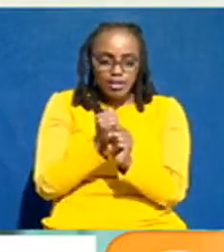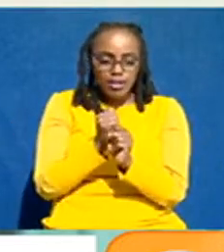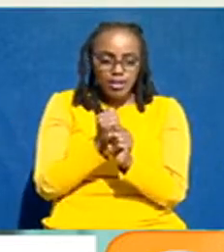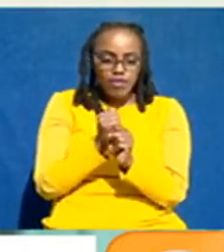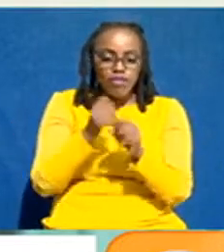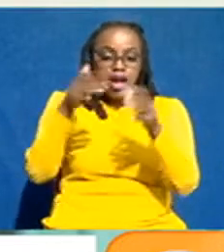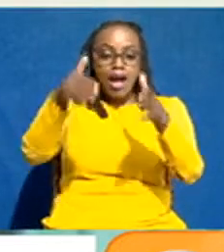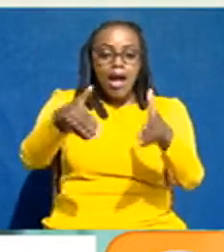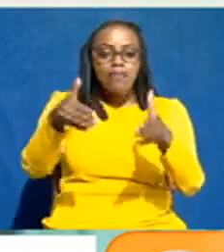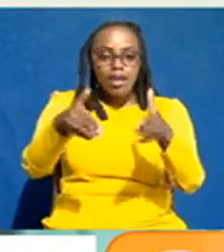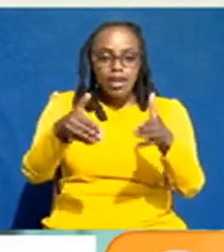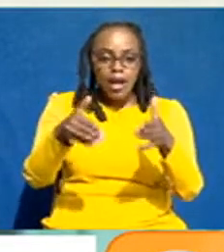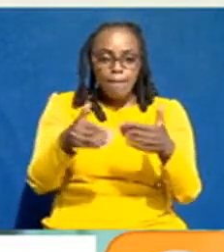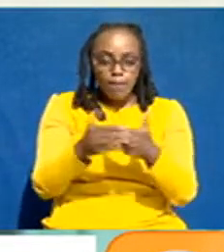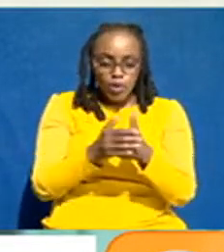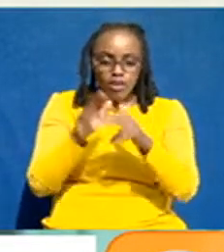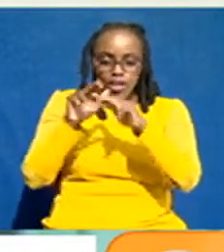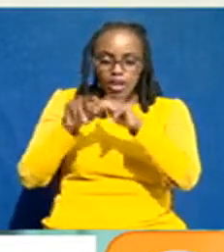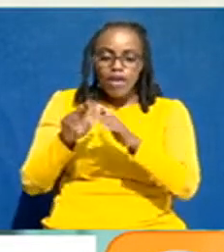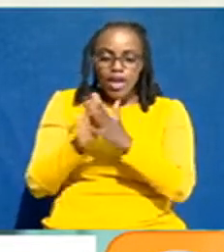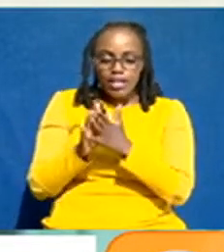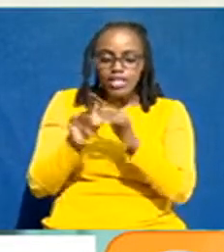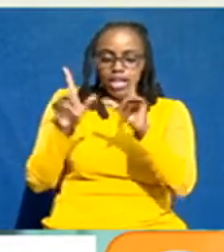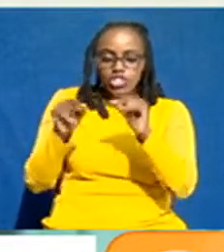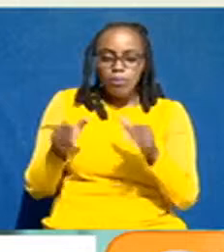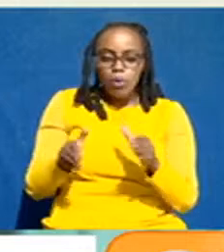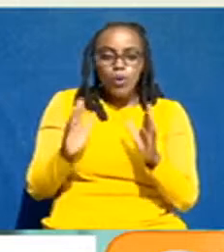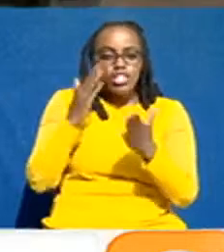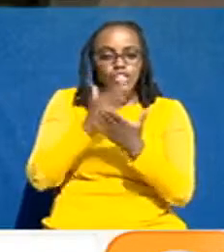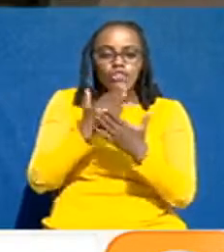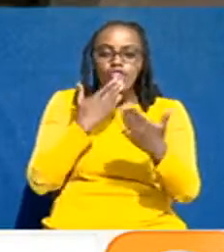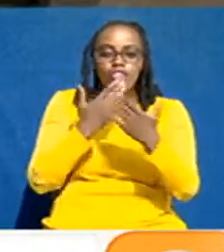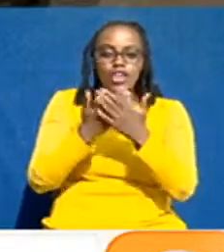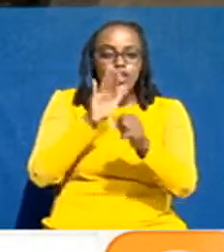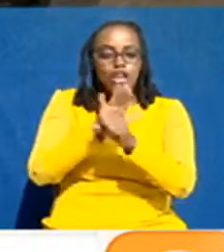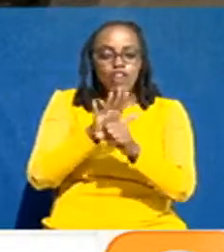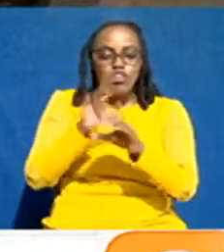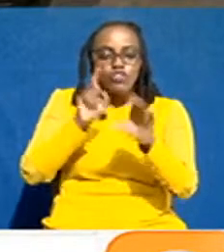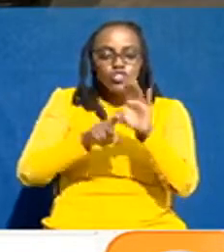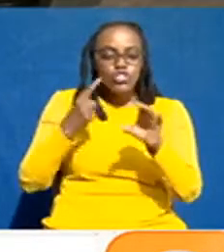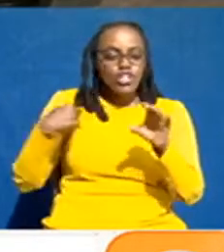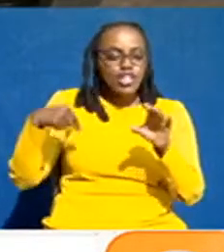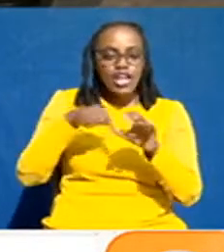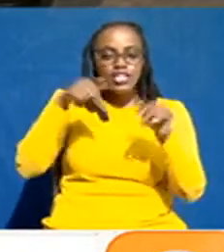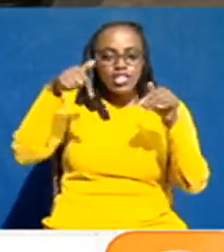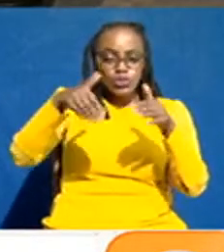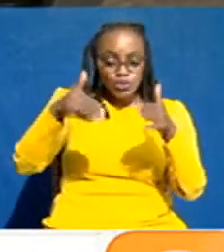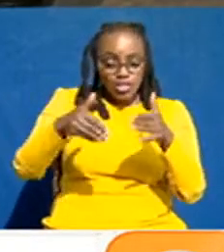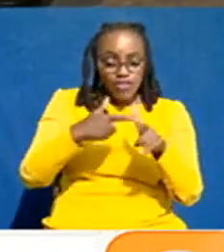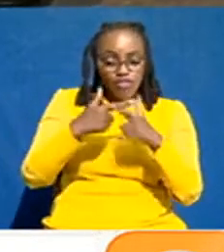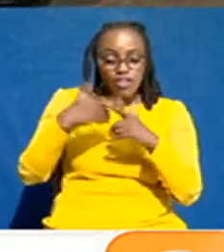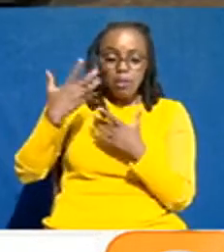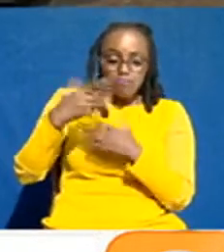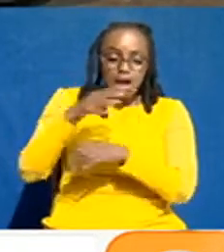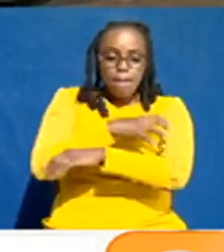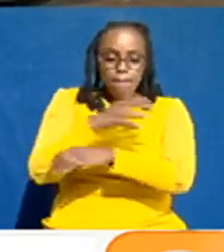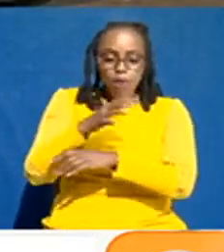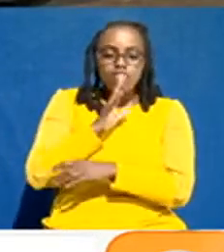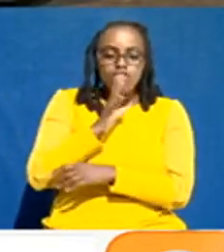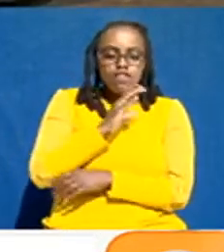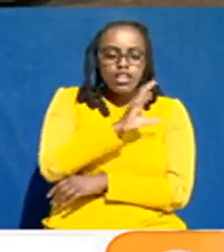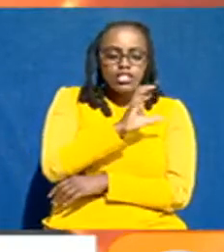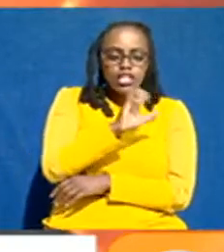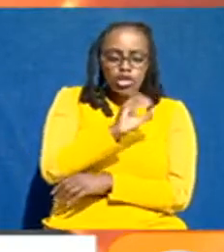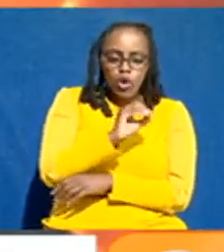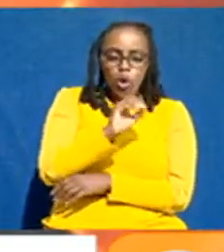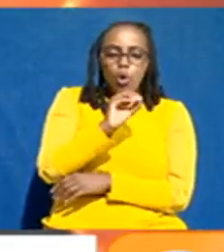made available reliably and affordably. Indeed. Thank you very much for joining us here on Power Talk. The CEO of the Athi